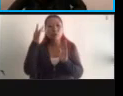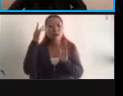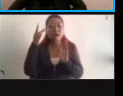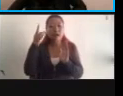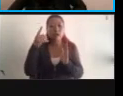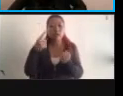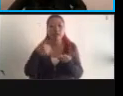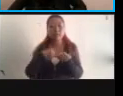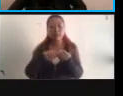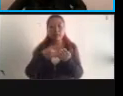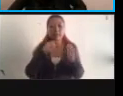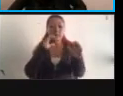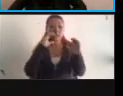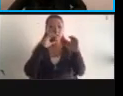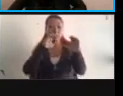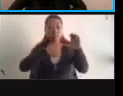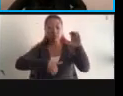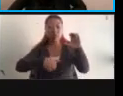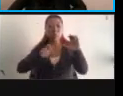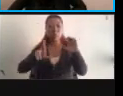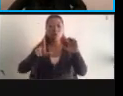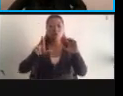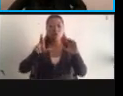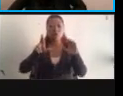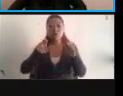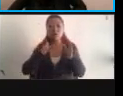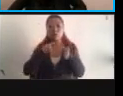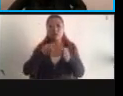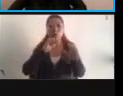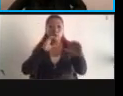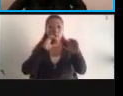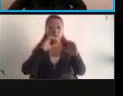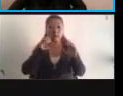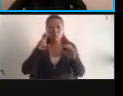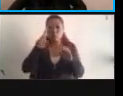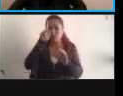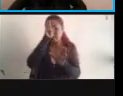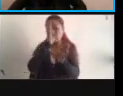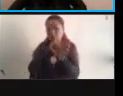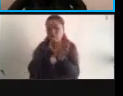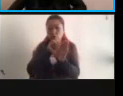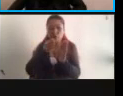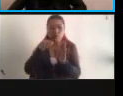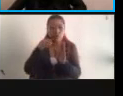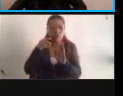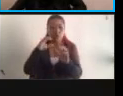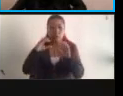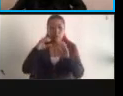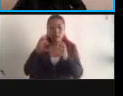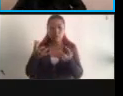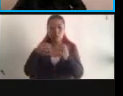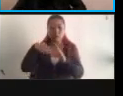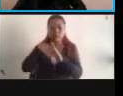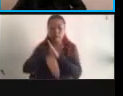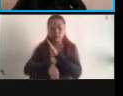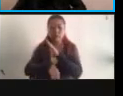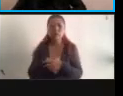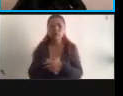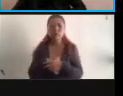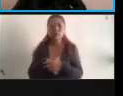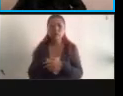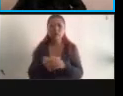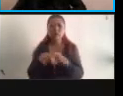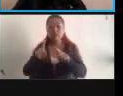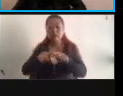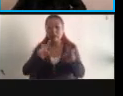closing. Psychological closing can include a decrease of the communication volume throughout isolation, decrease in the issues discussed, and